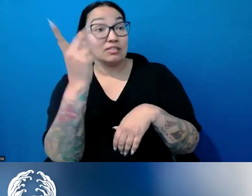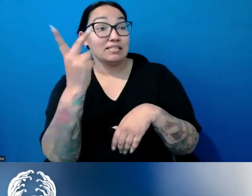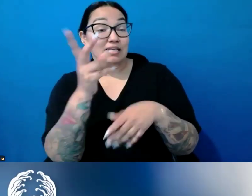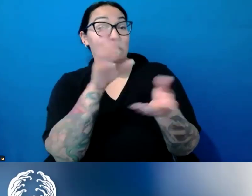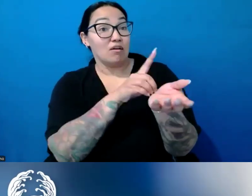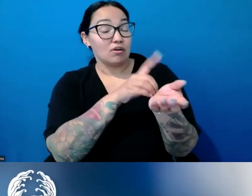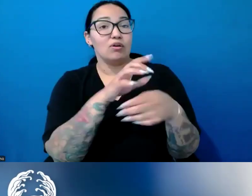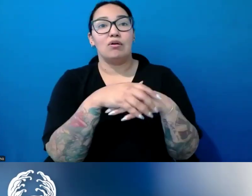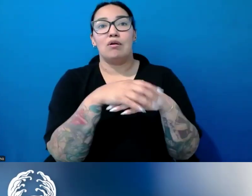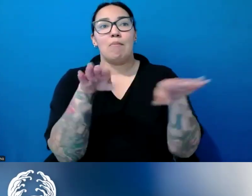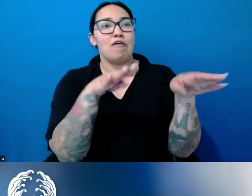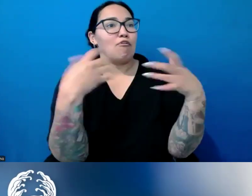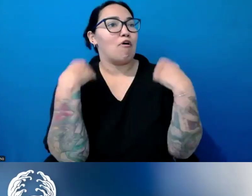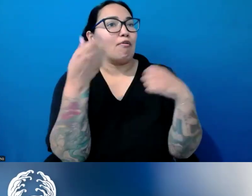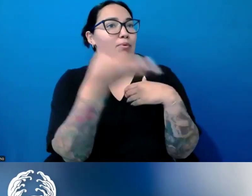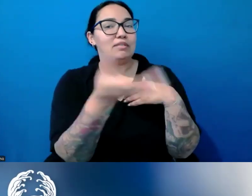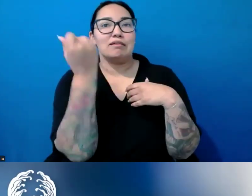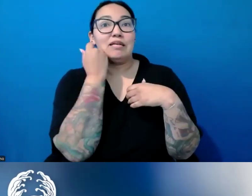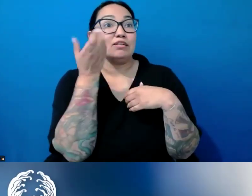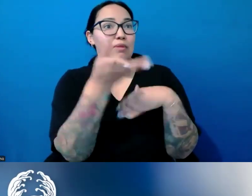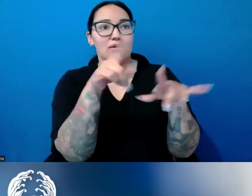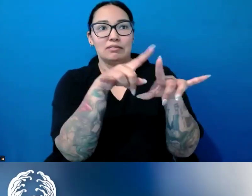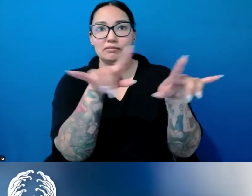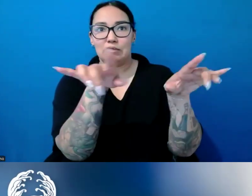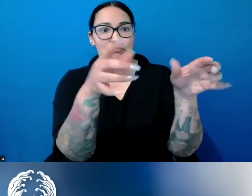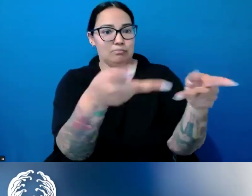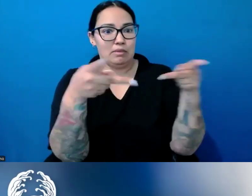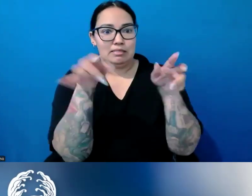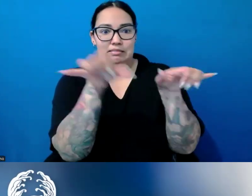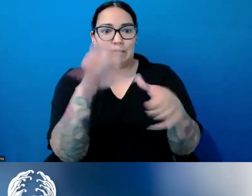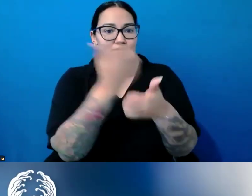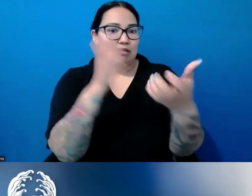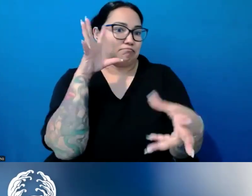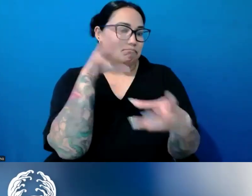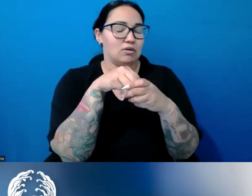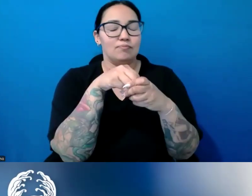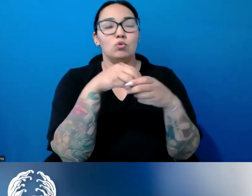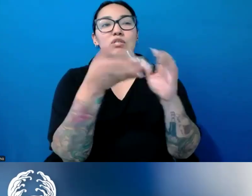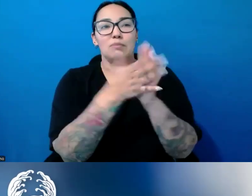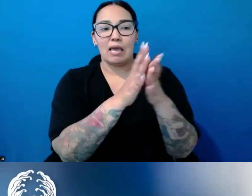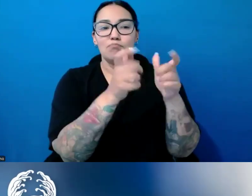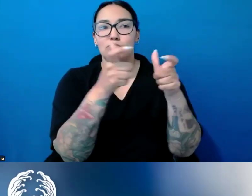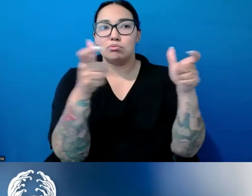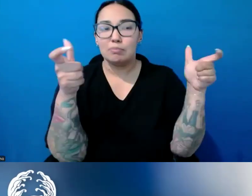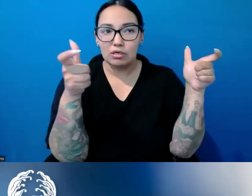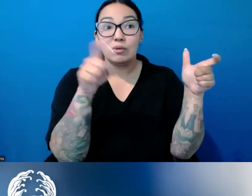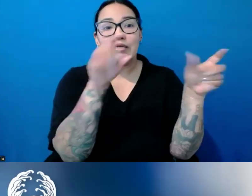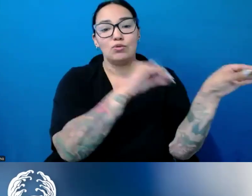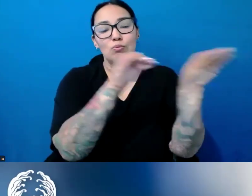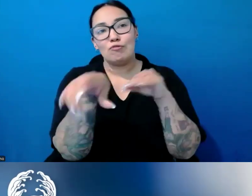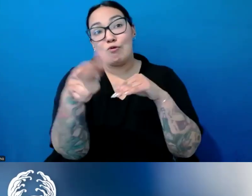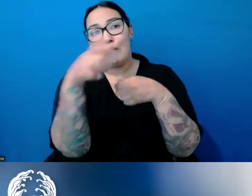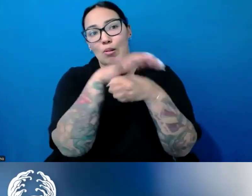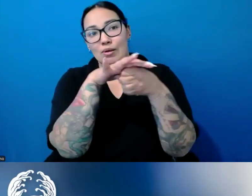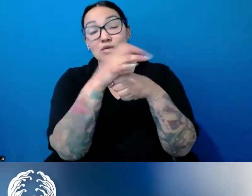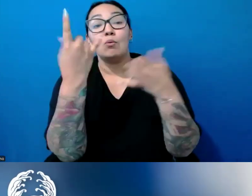behavioral health was on site and dental was on site. We just grew big and needed to move into a different location, but we still partner with